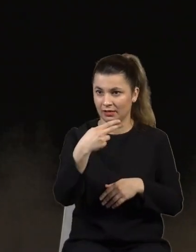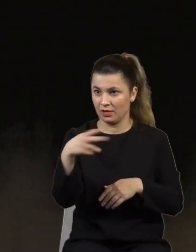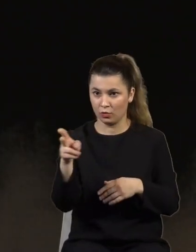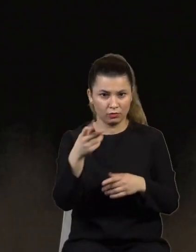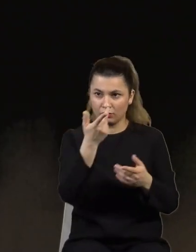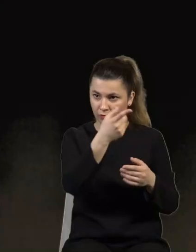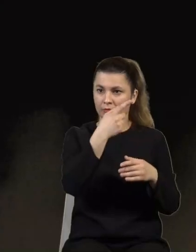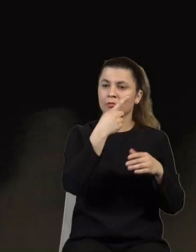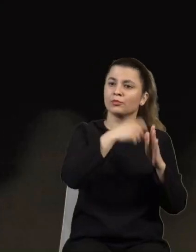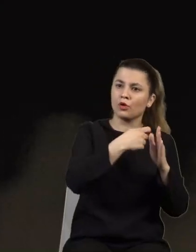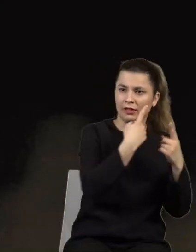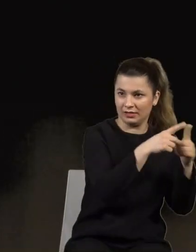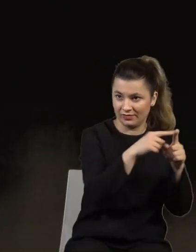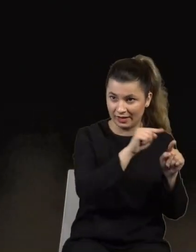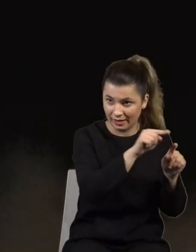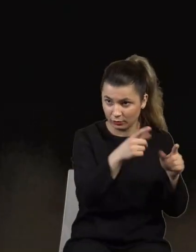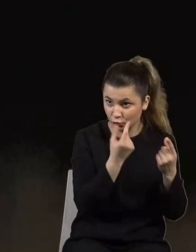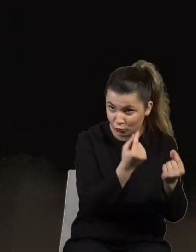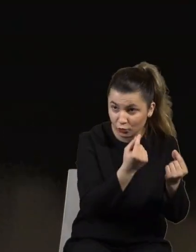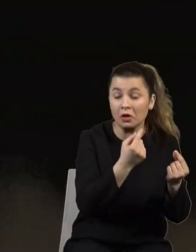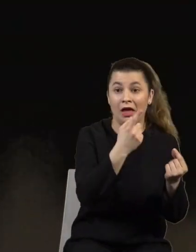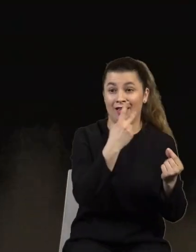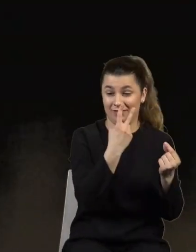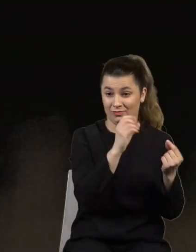from period, just to compare